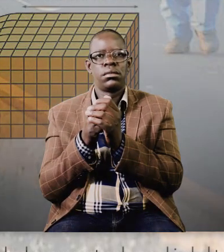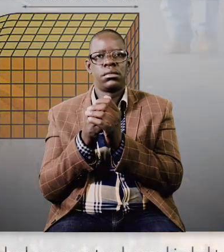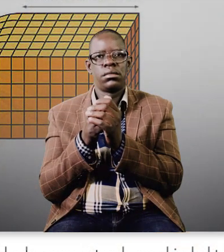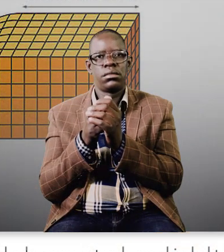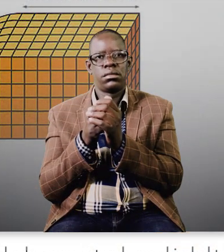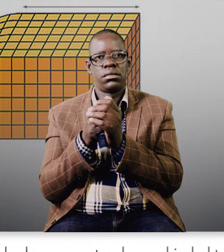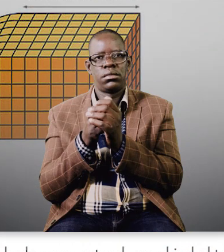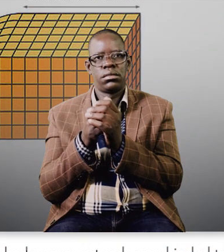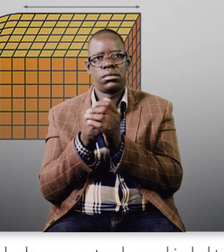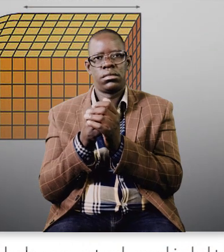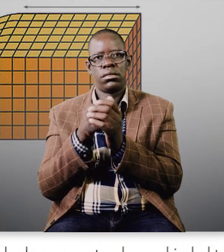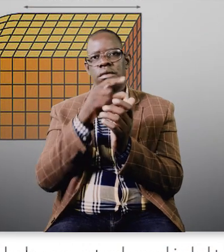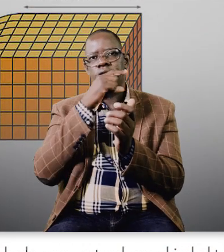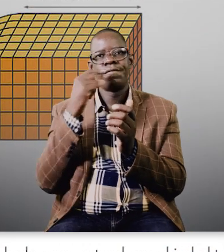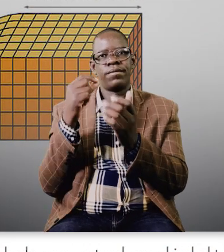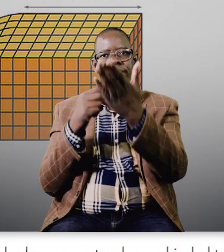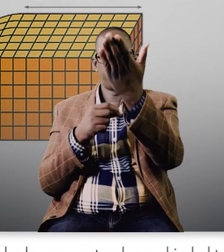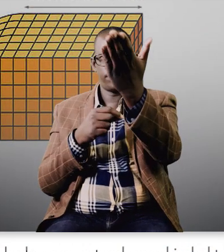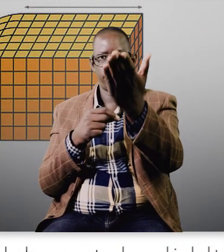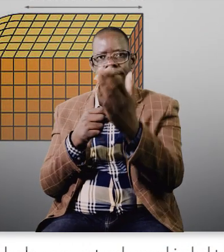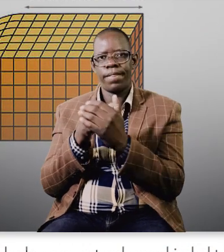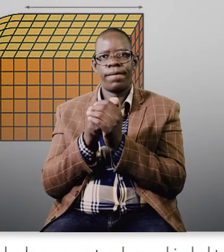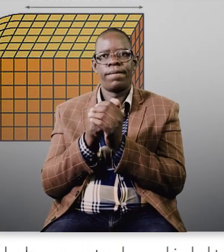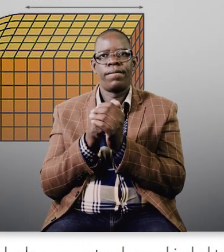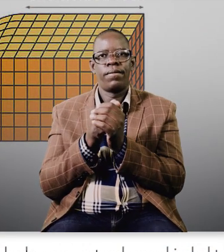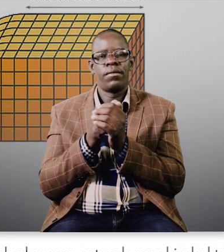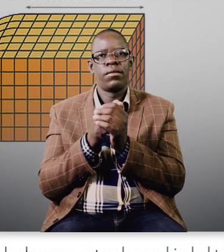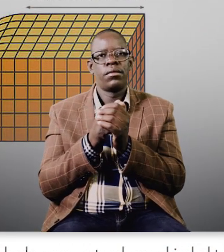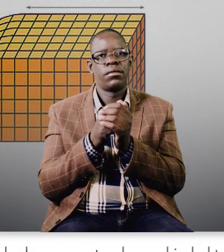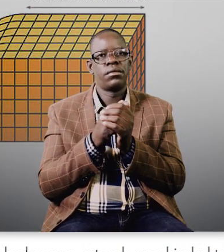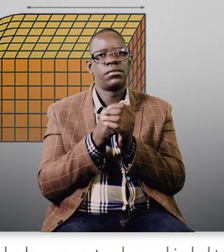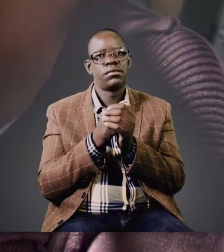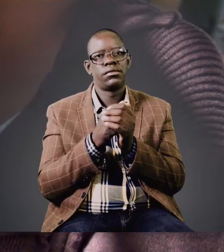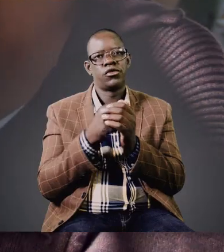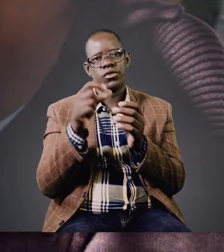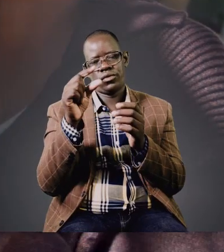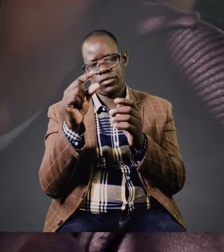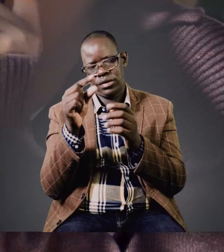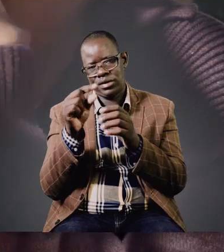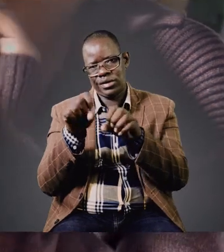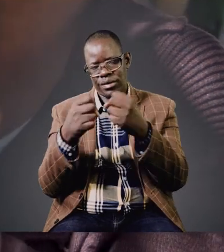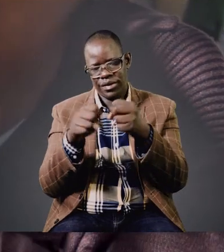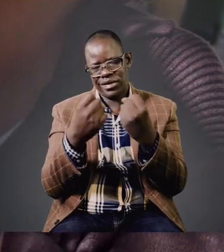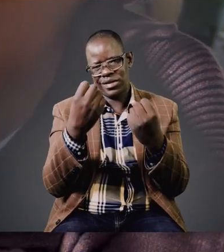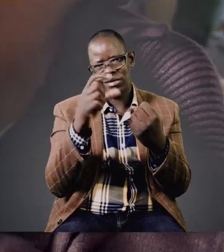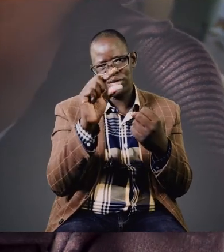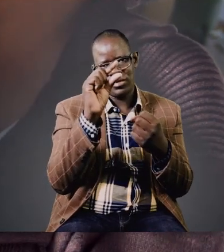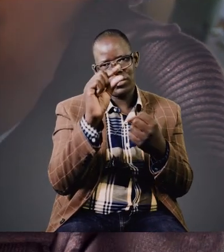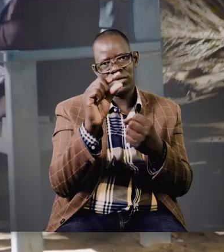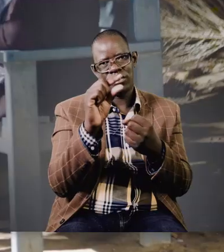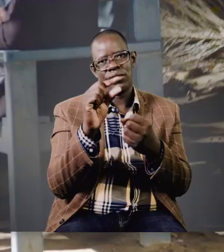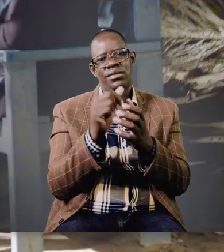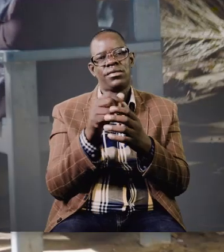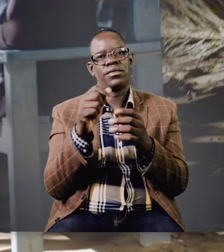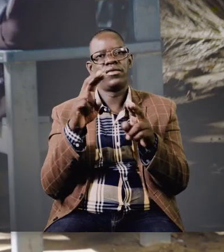the crust are called P and S waves. Now, these waves are the ones that actually cause little damage, and they're the ones which are felt or detected